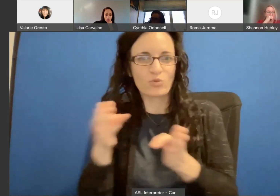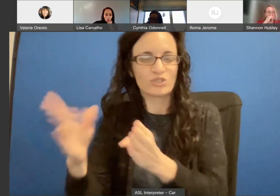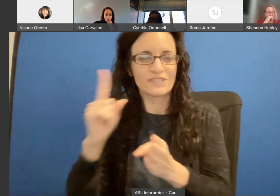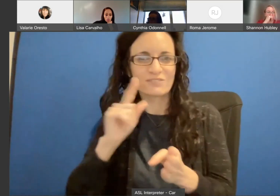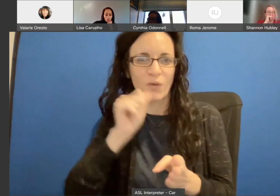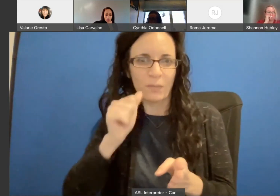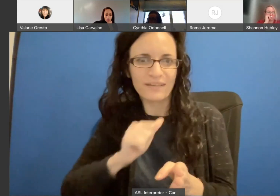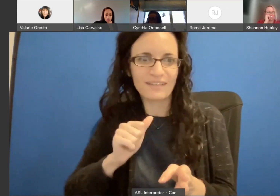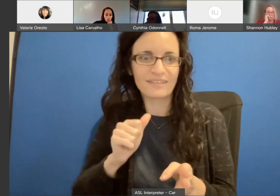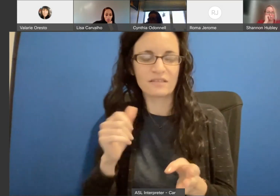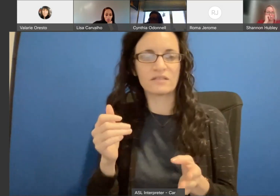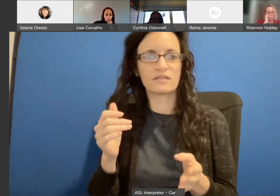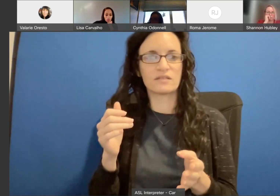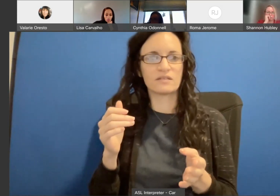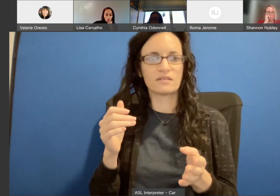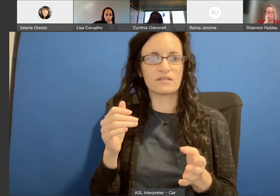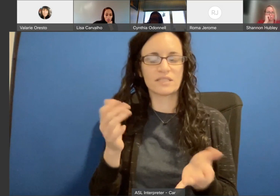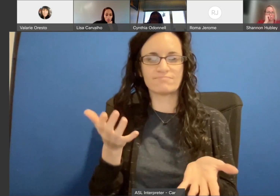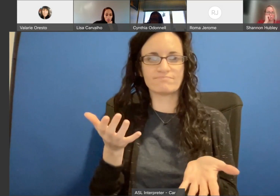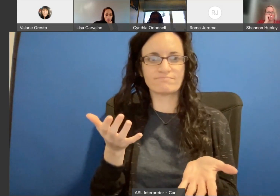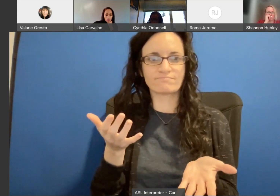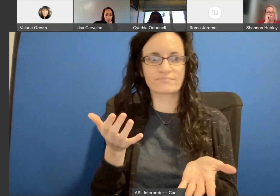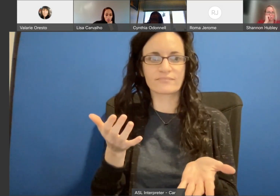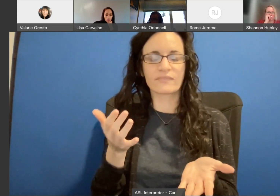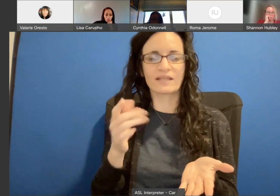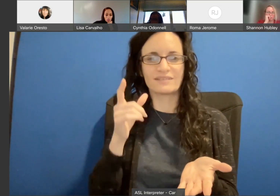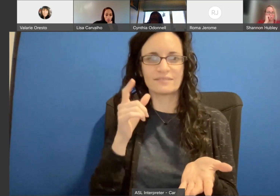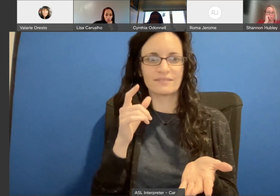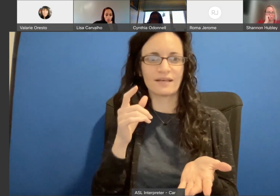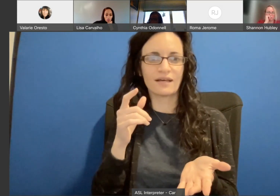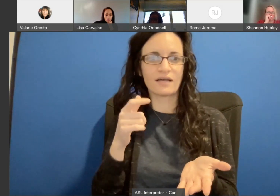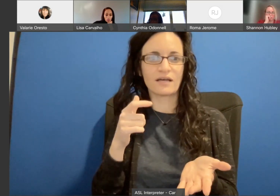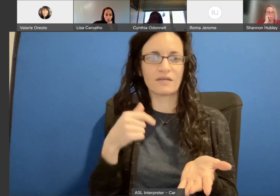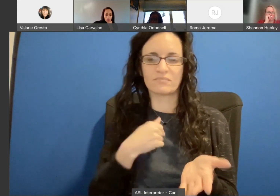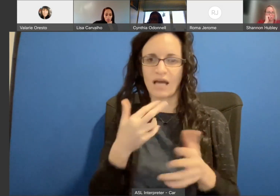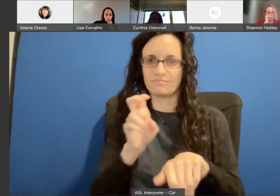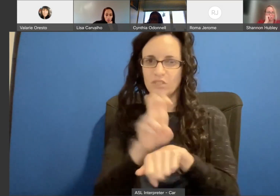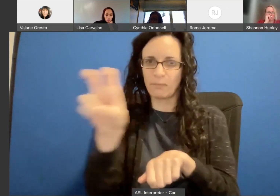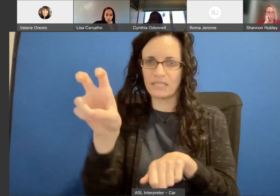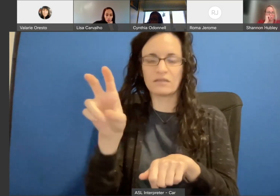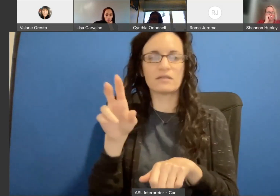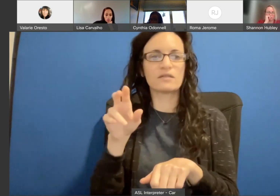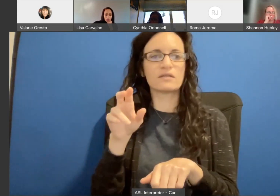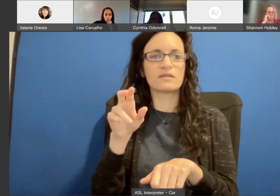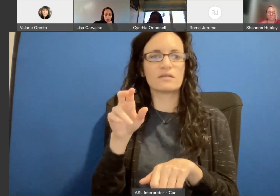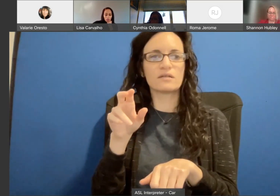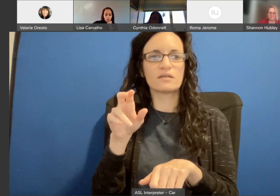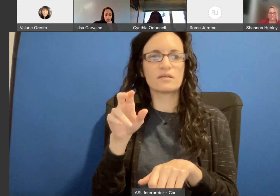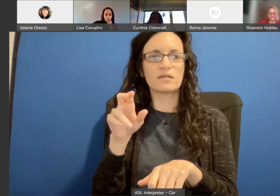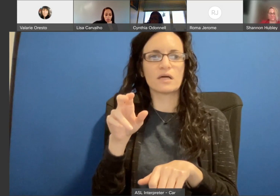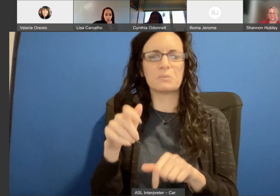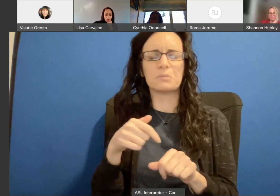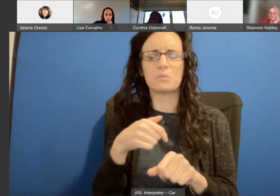to they don't need this one. I wouldn't necessarily struggle. I'm jumping ahead here, but I wouldn't necessarily struggle to try to take it away from